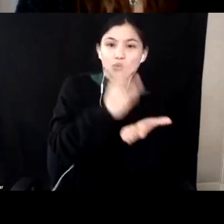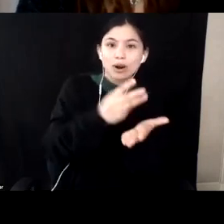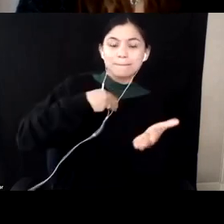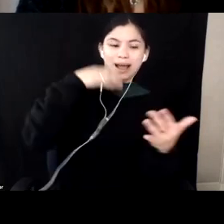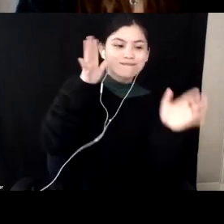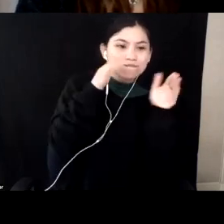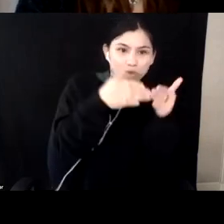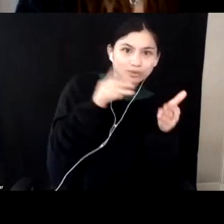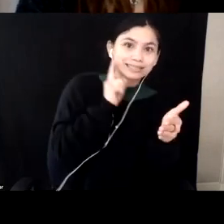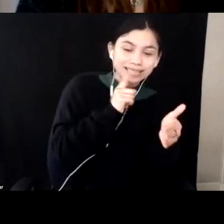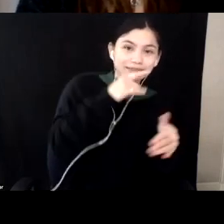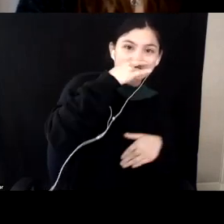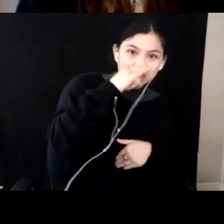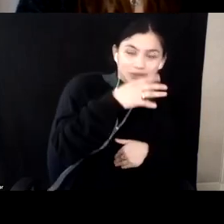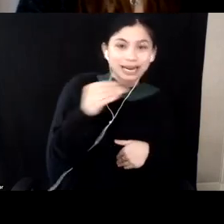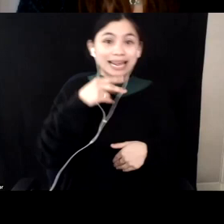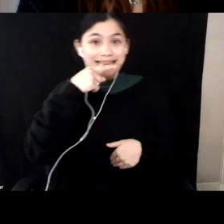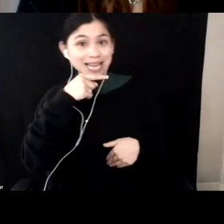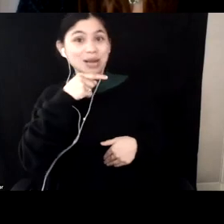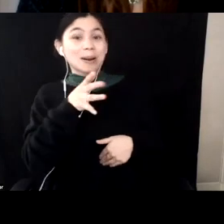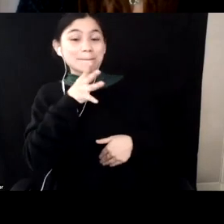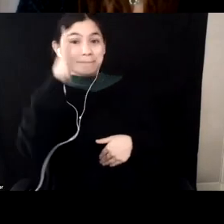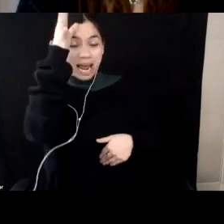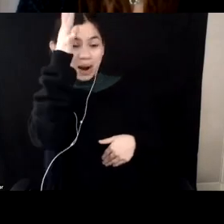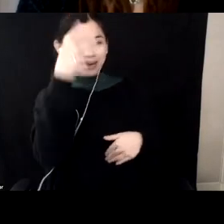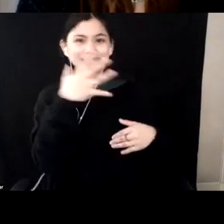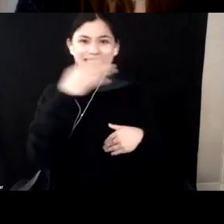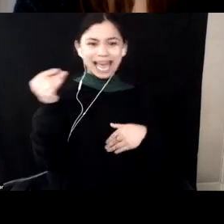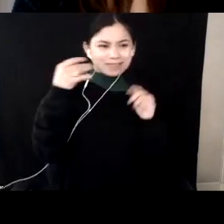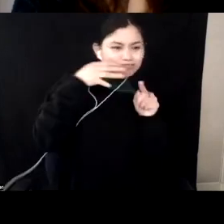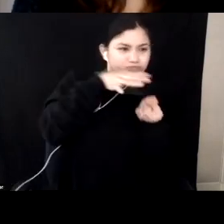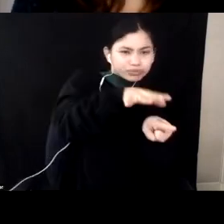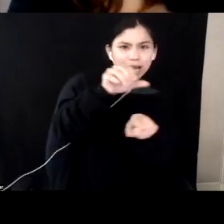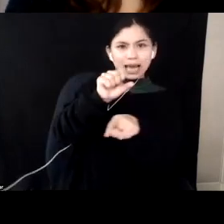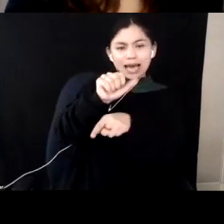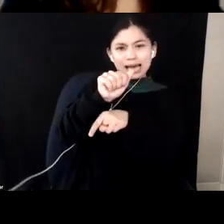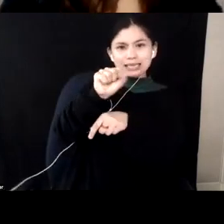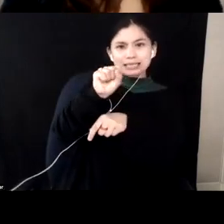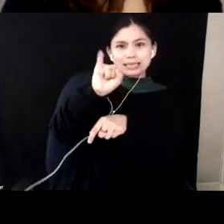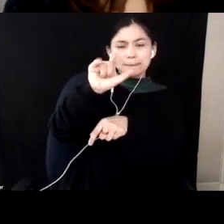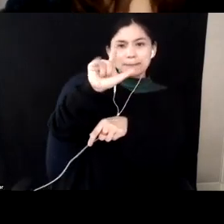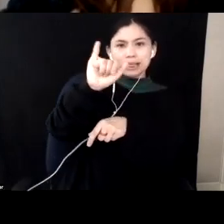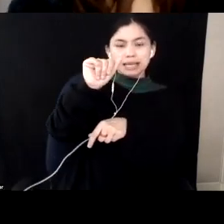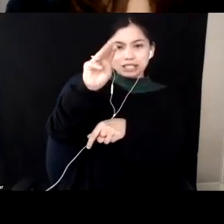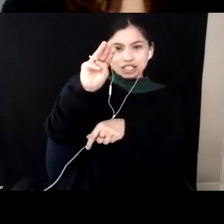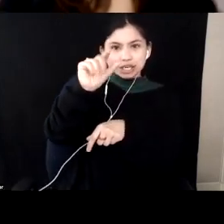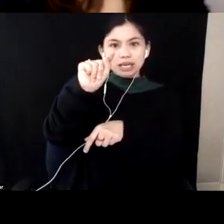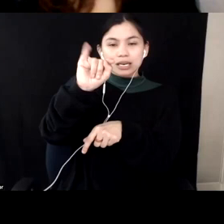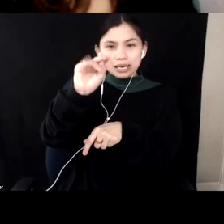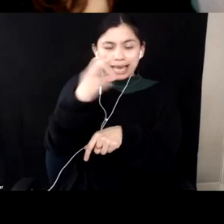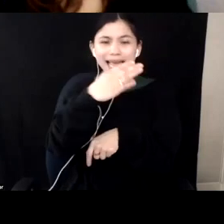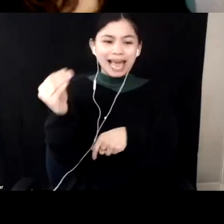and assimilation and acculturation, and how to provide intervention and